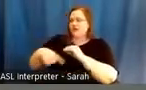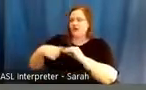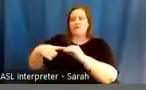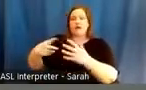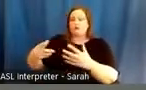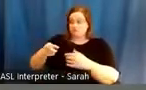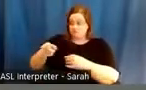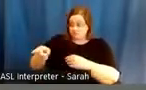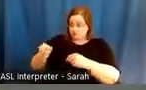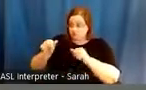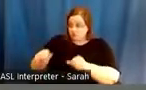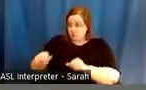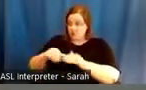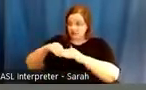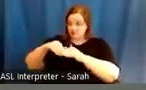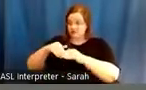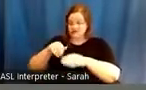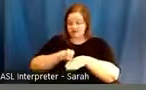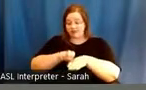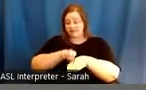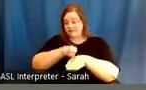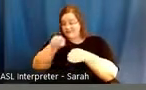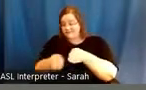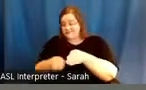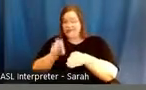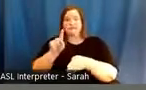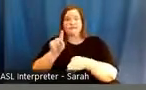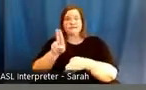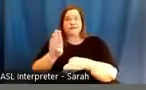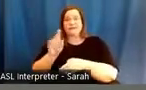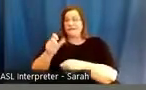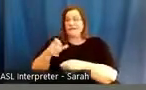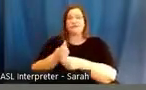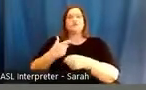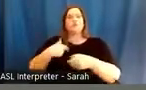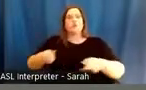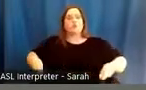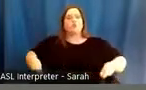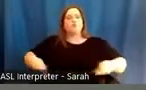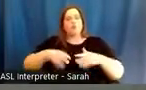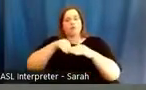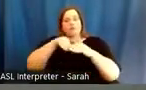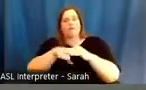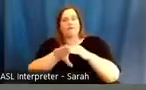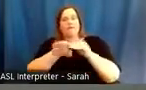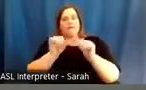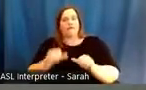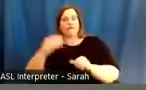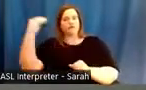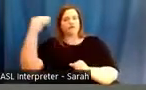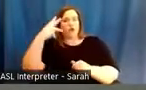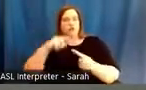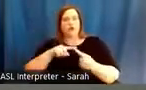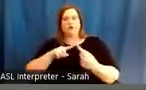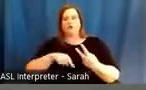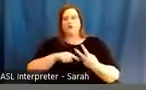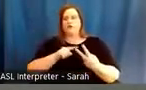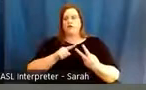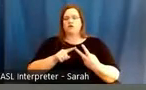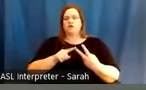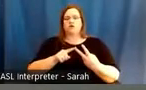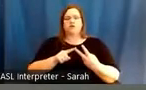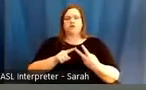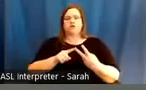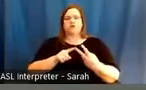you going to be able to get into the tub in 10 years? So they made a roll-in shower, you know, you can get the door